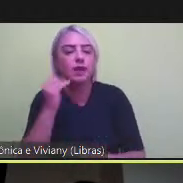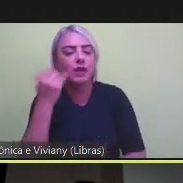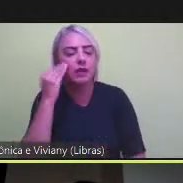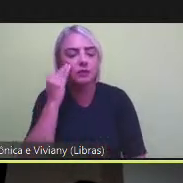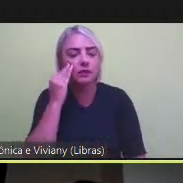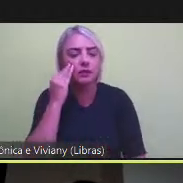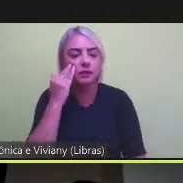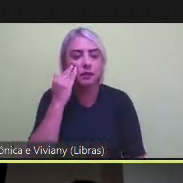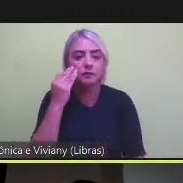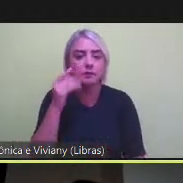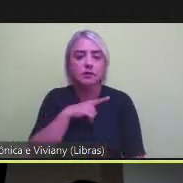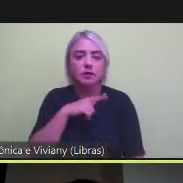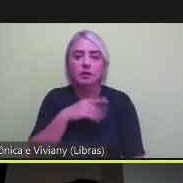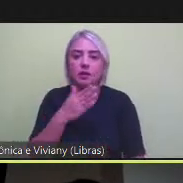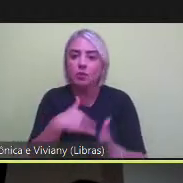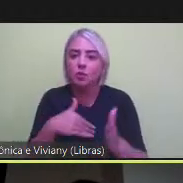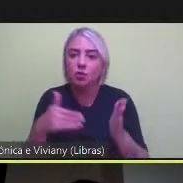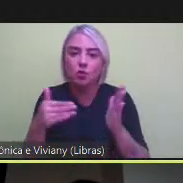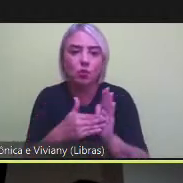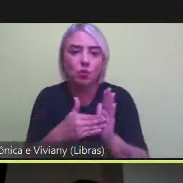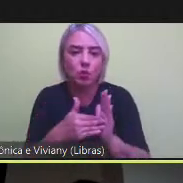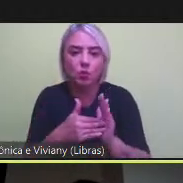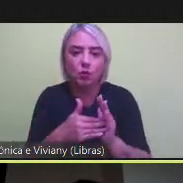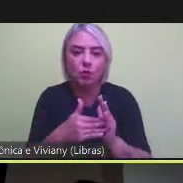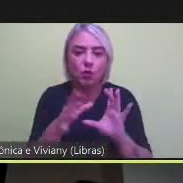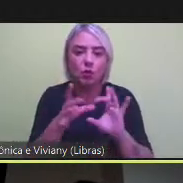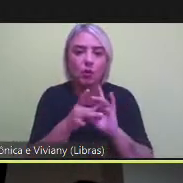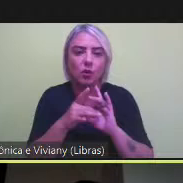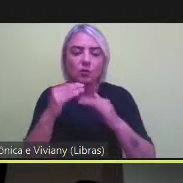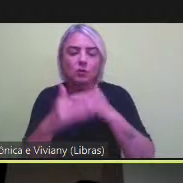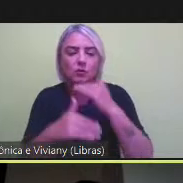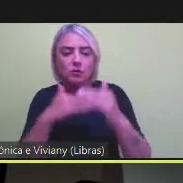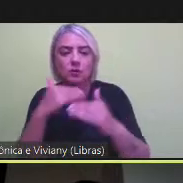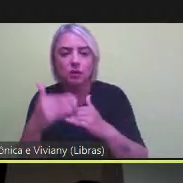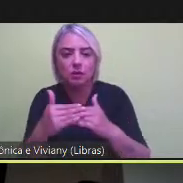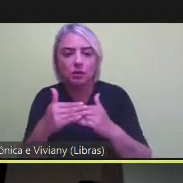we intend to have an integrated plan